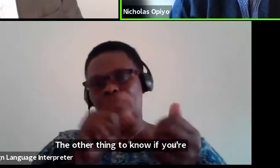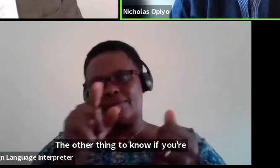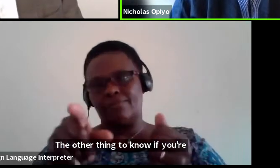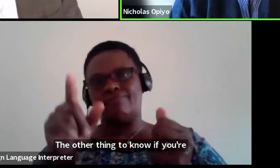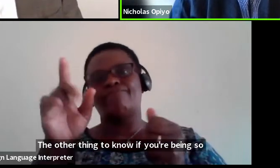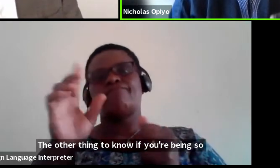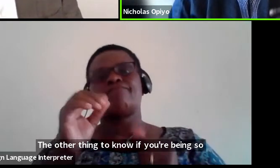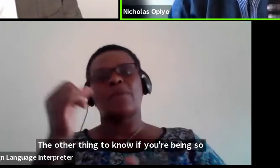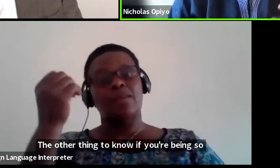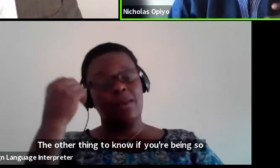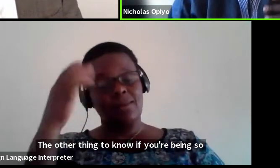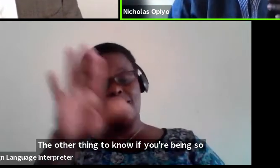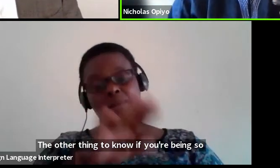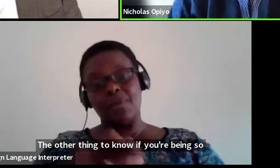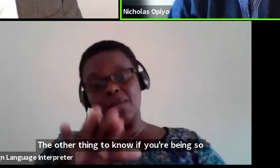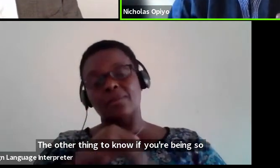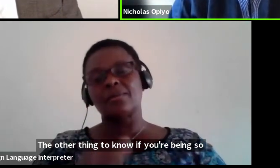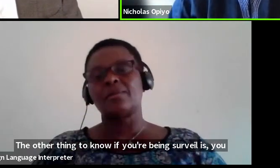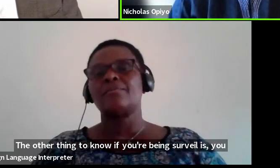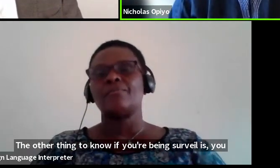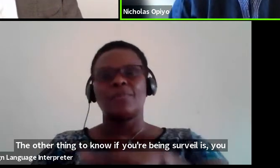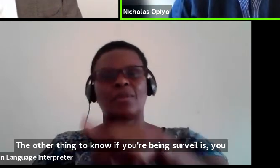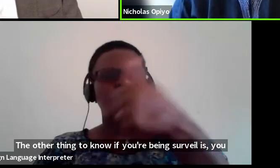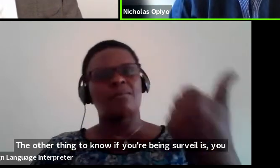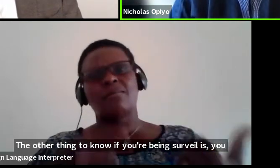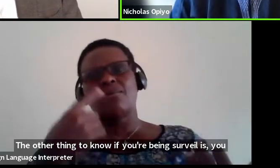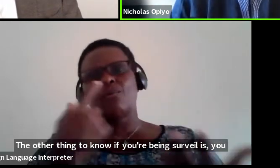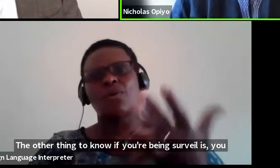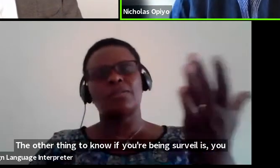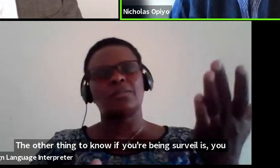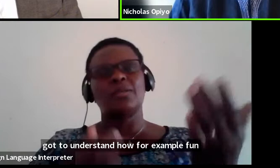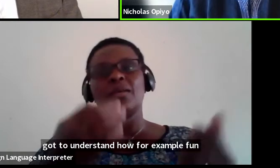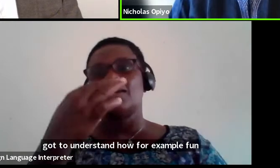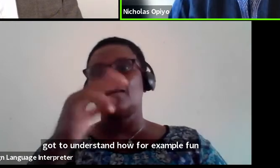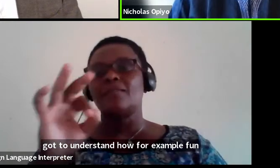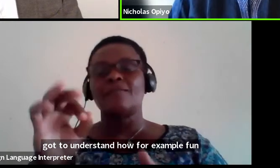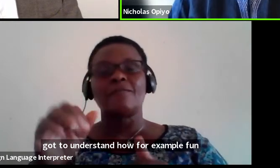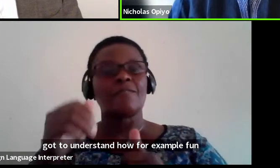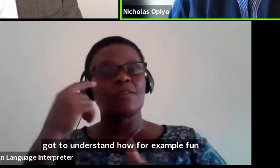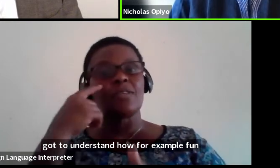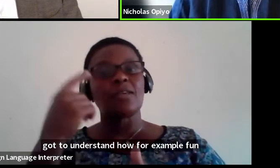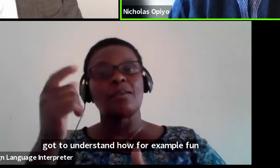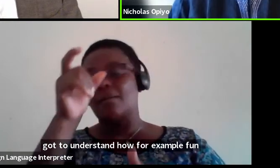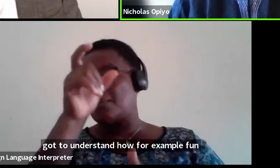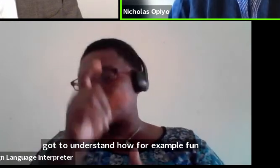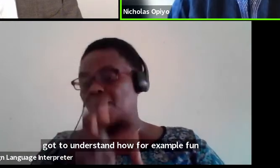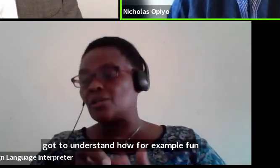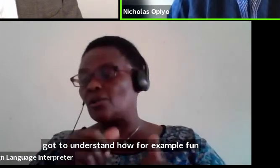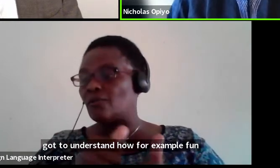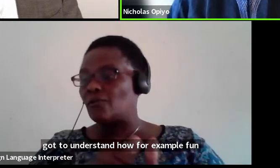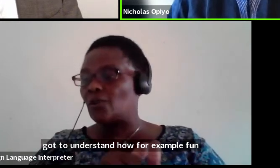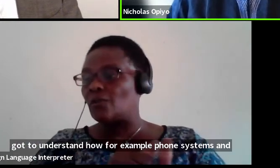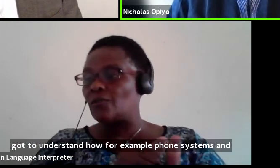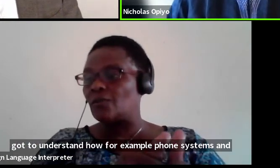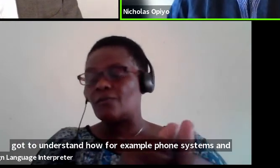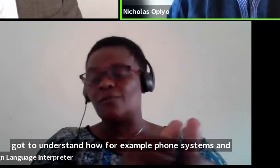surveilled is you've got to understand how, for example, phone systems and networks